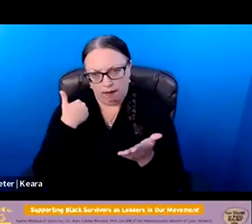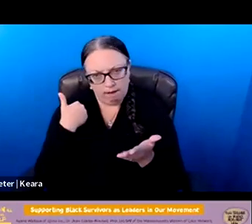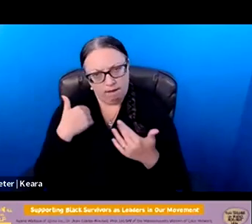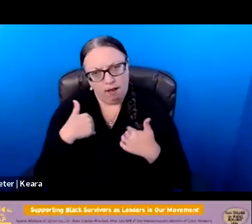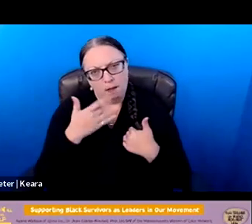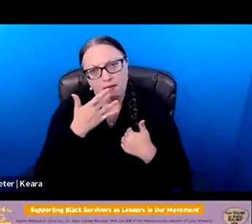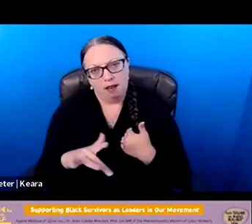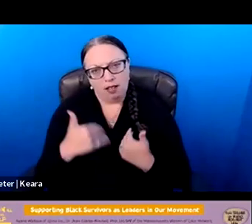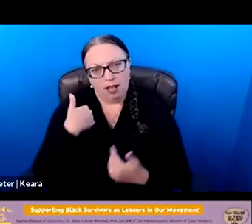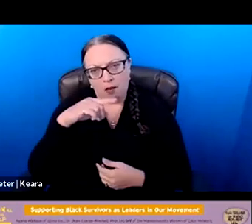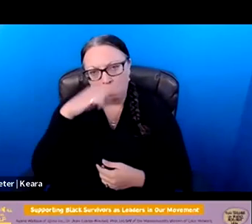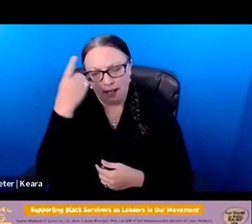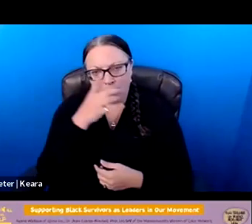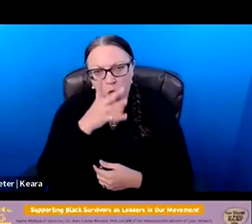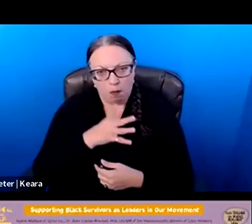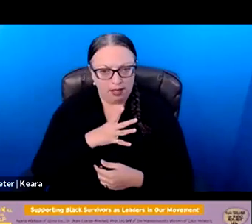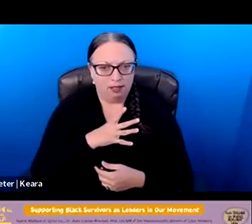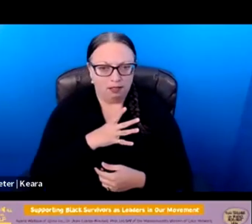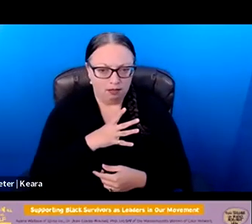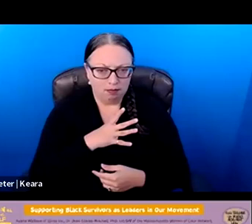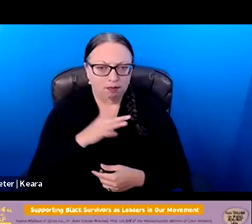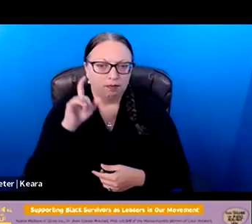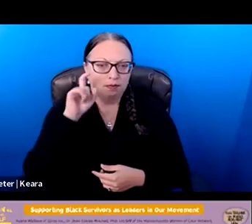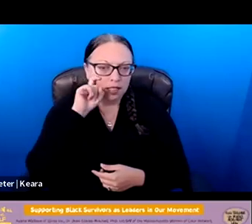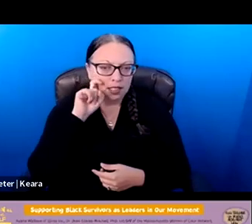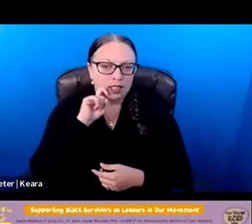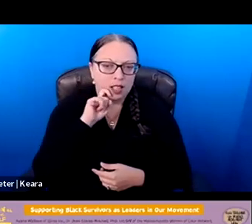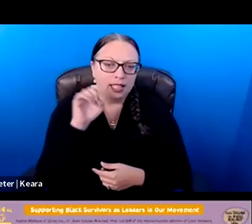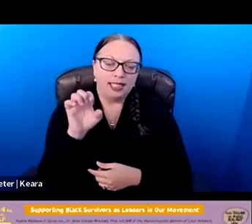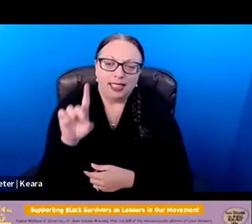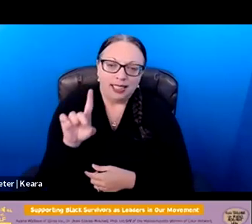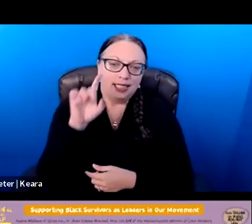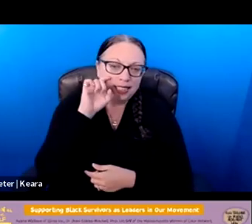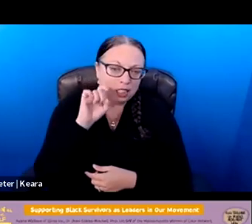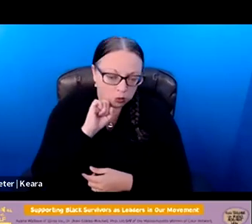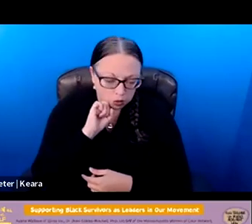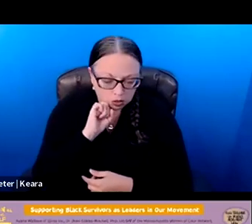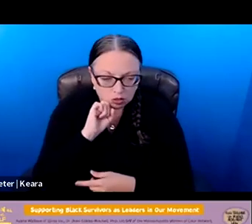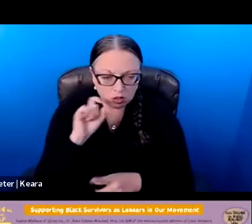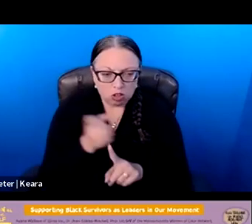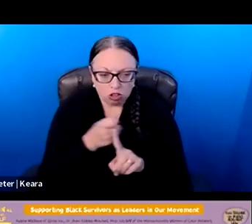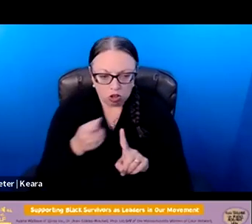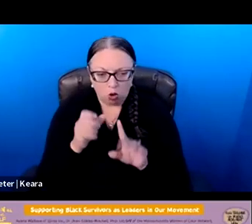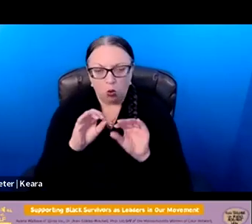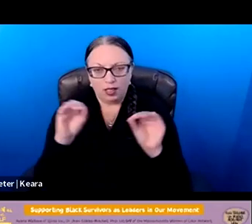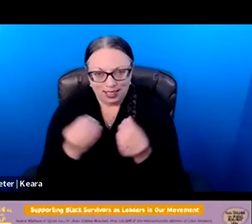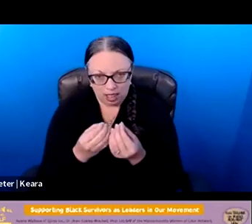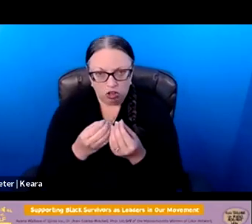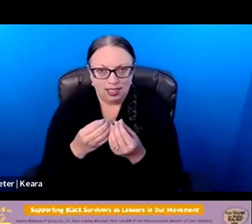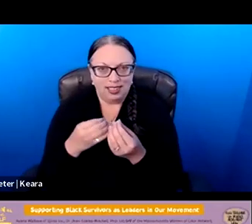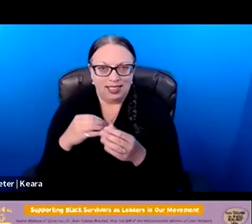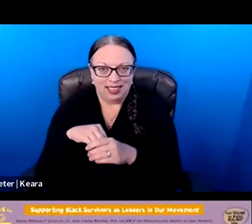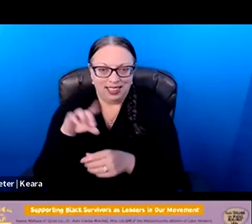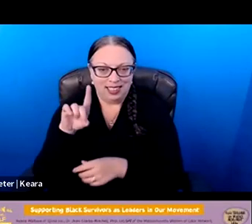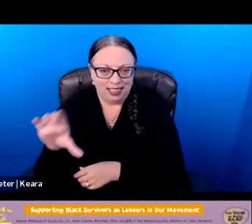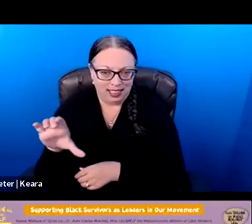have a Black woman who's a sexual assault, who's an ED at a sexual assault organization in DC, who's my mentor. And she's great. And she can